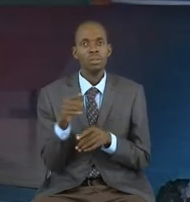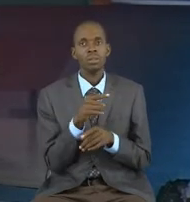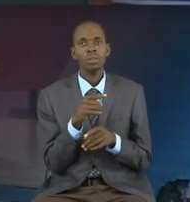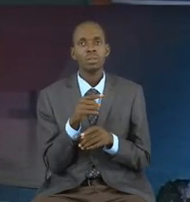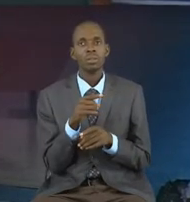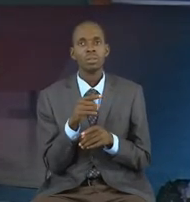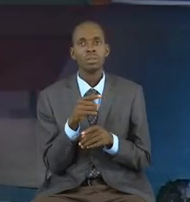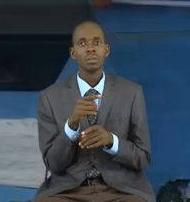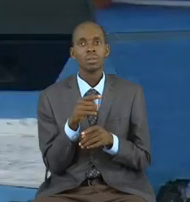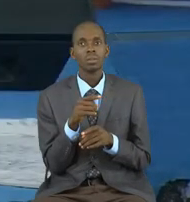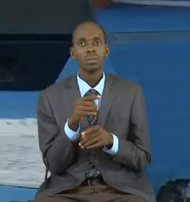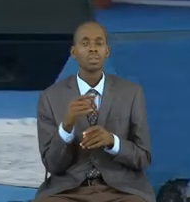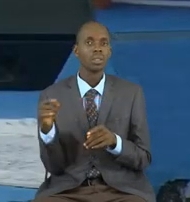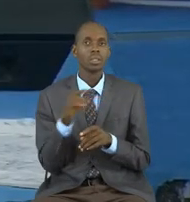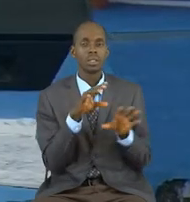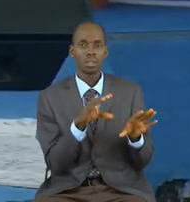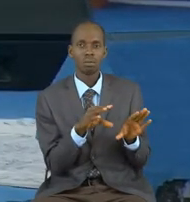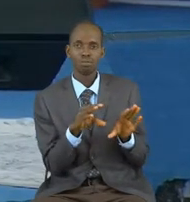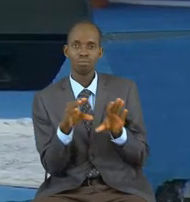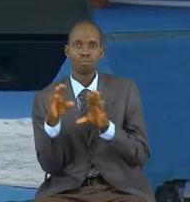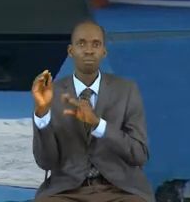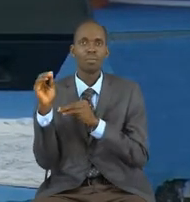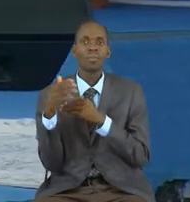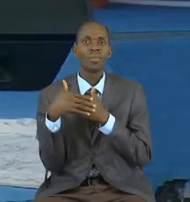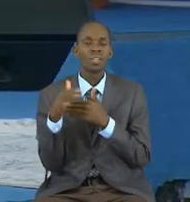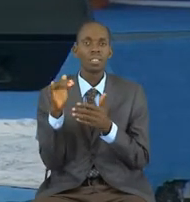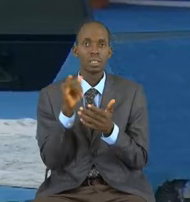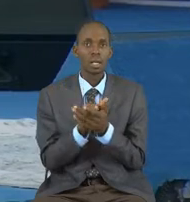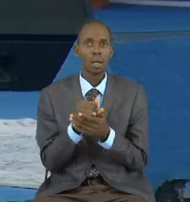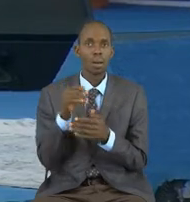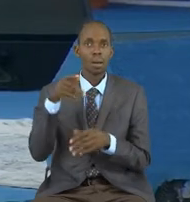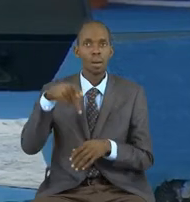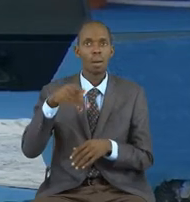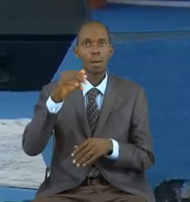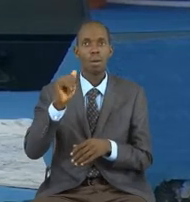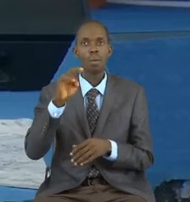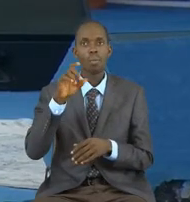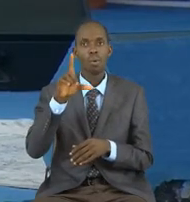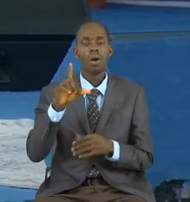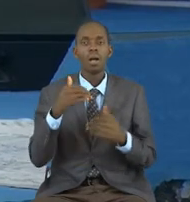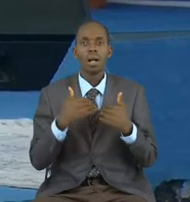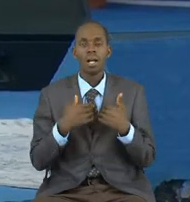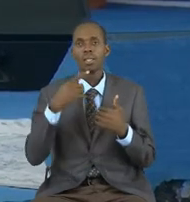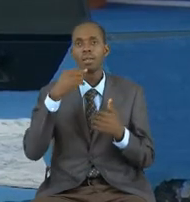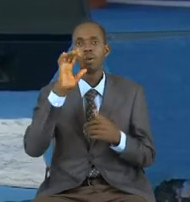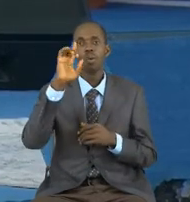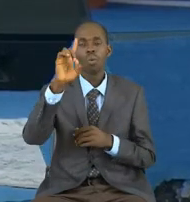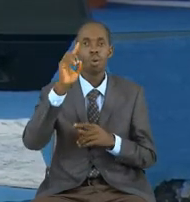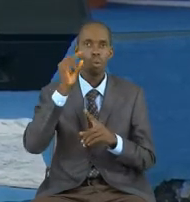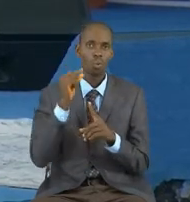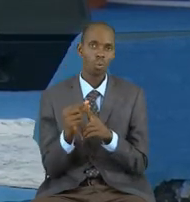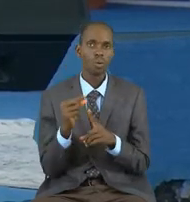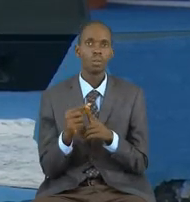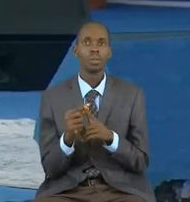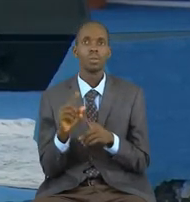they departed after that Paul had spoken one word. Well spake